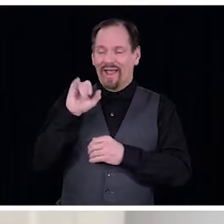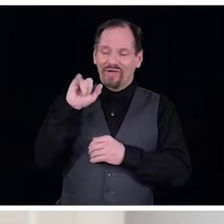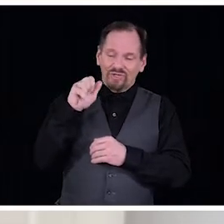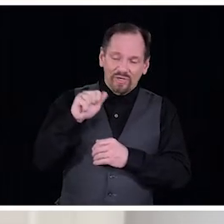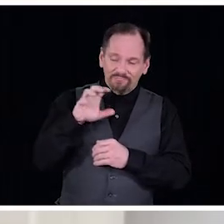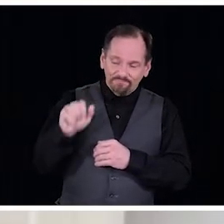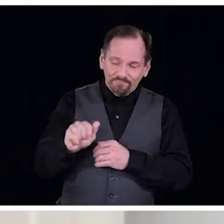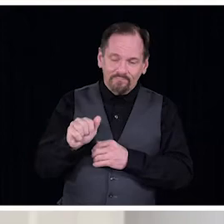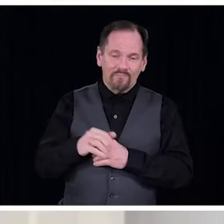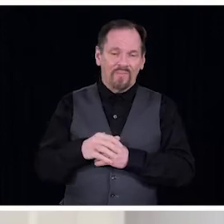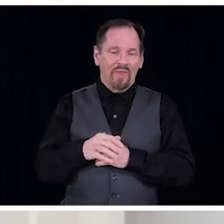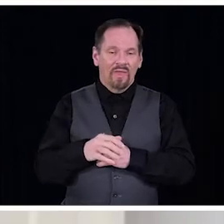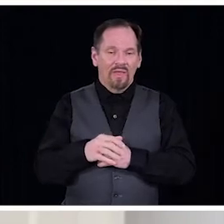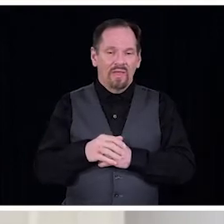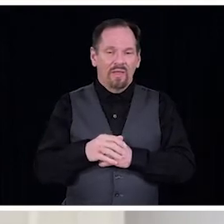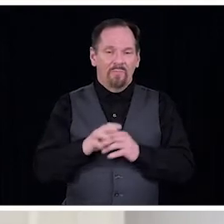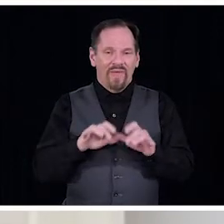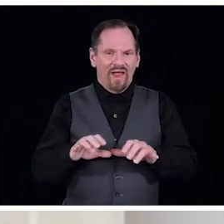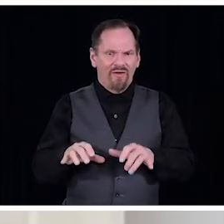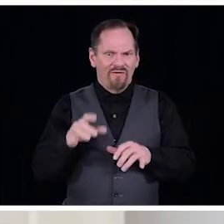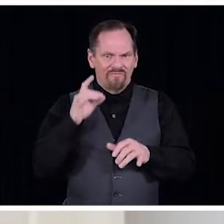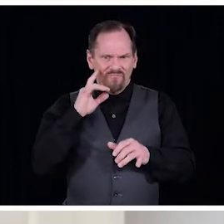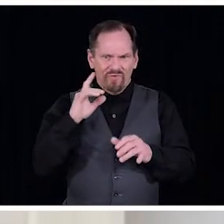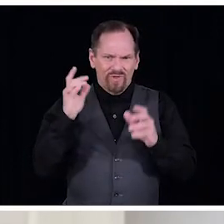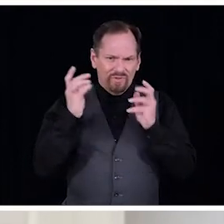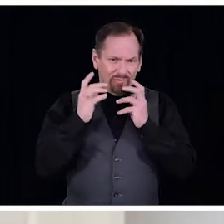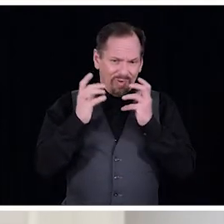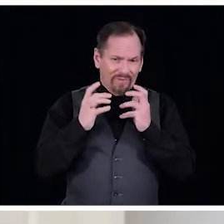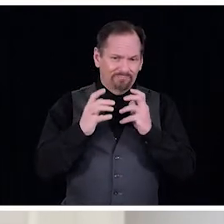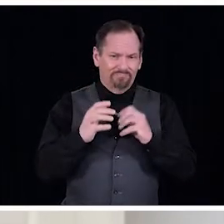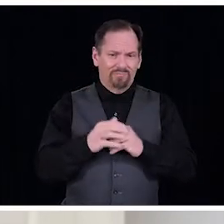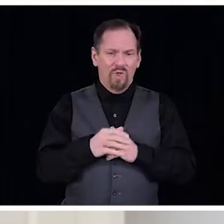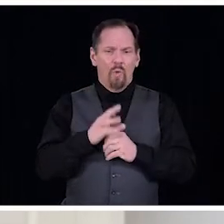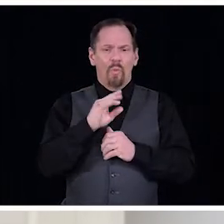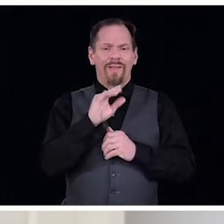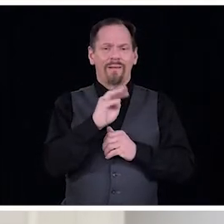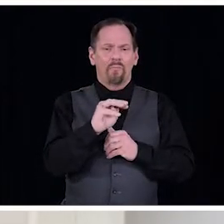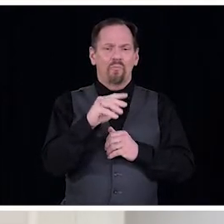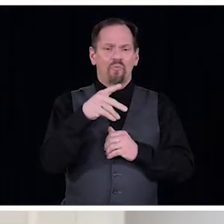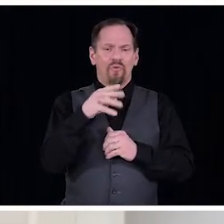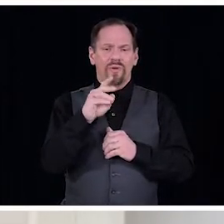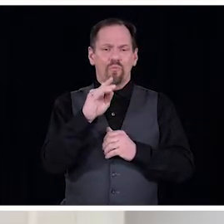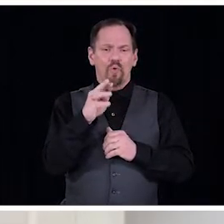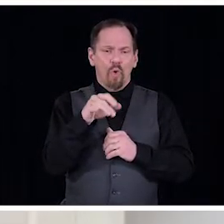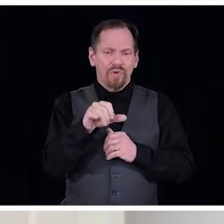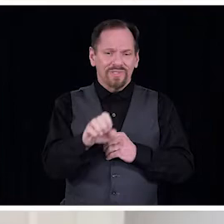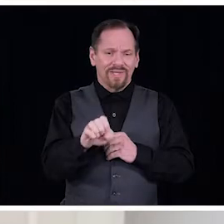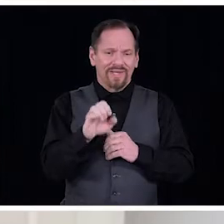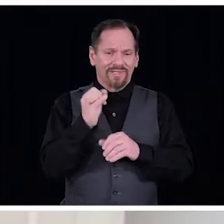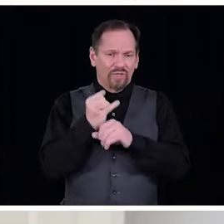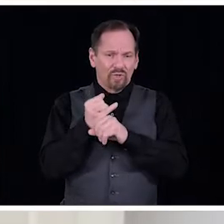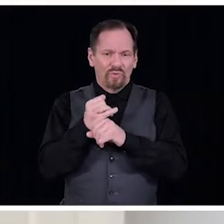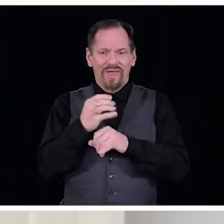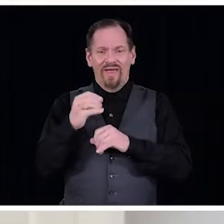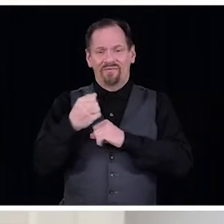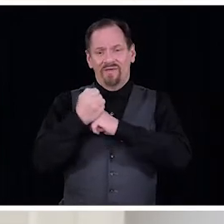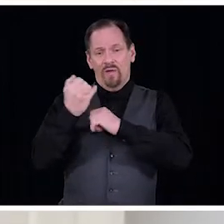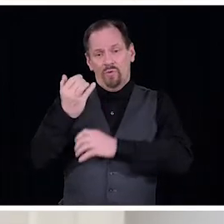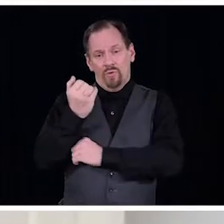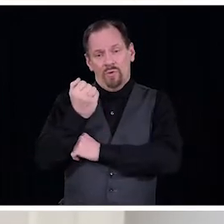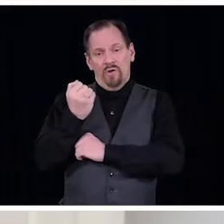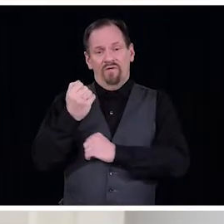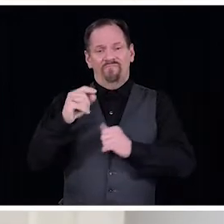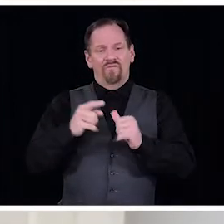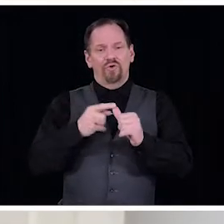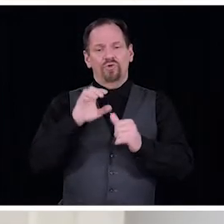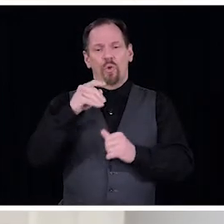The pianist for the Jascha Heifetz, Gregor Piotrowski, William Primrose Institute, you are also the co-founder of the First Opus